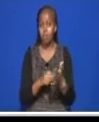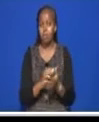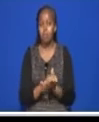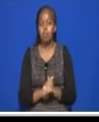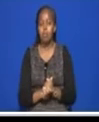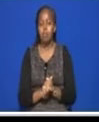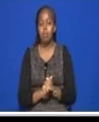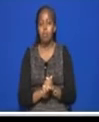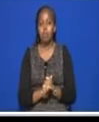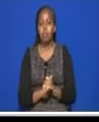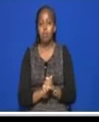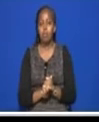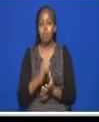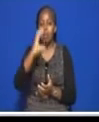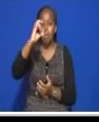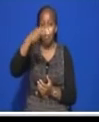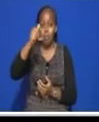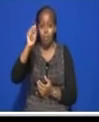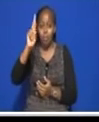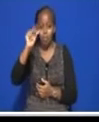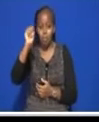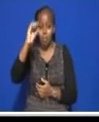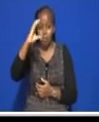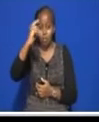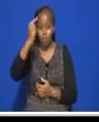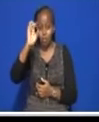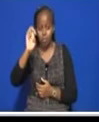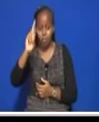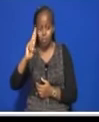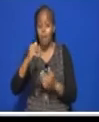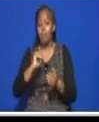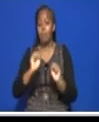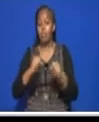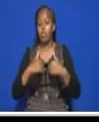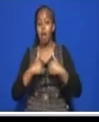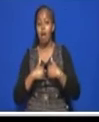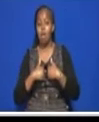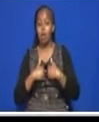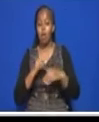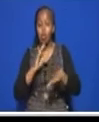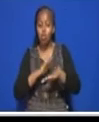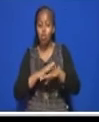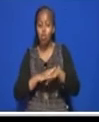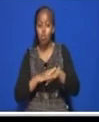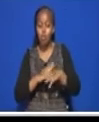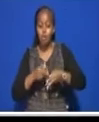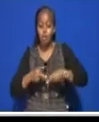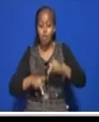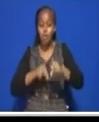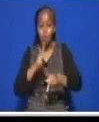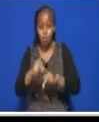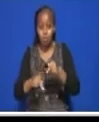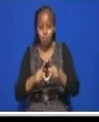characters? A character can have moral flaws even if they are good